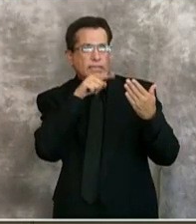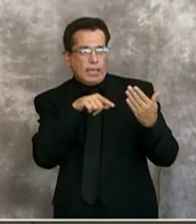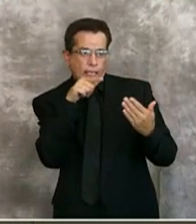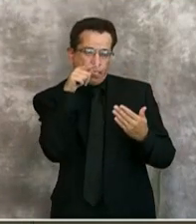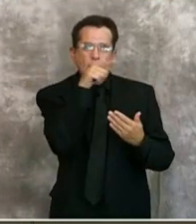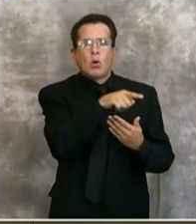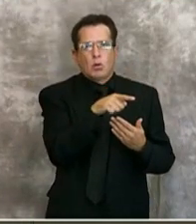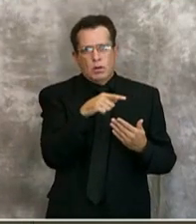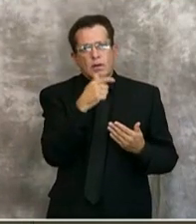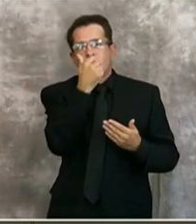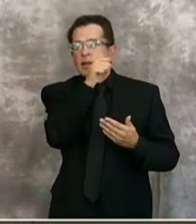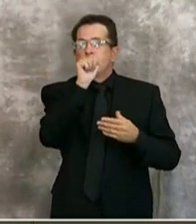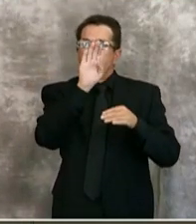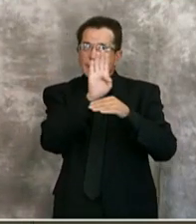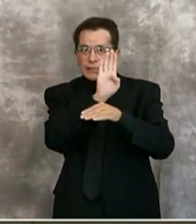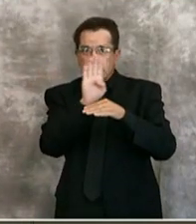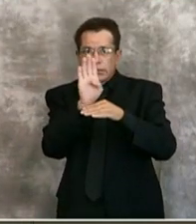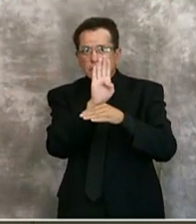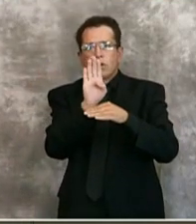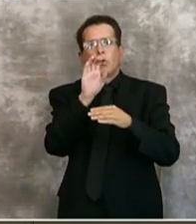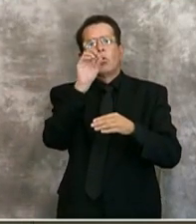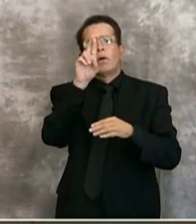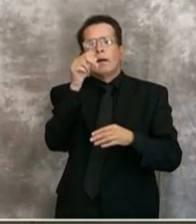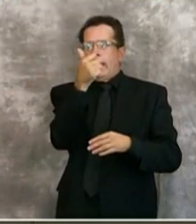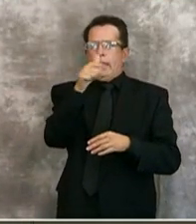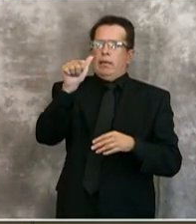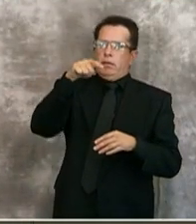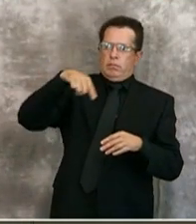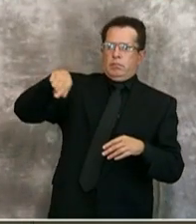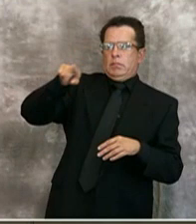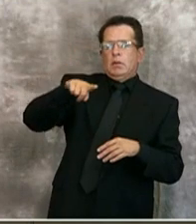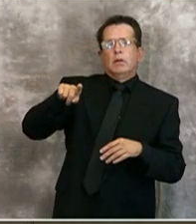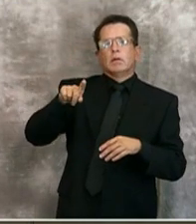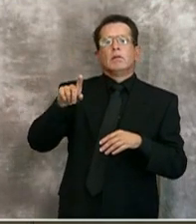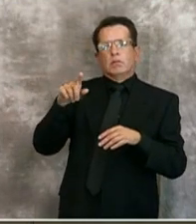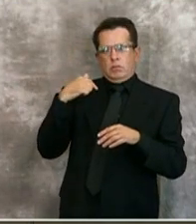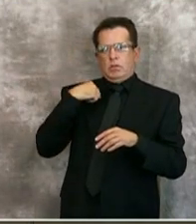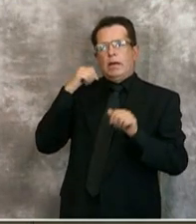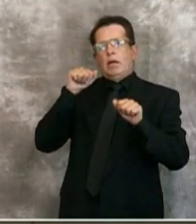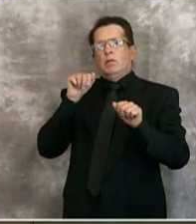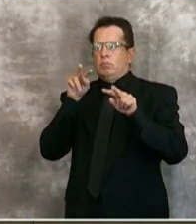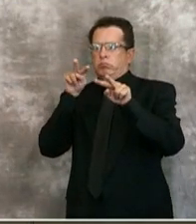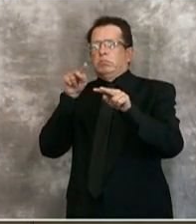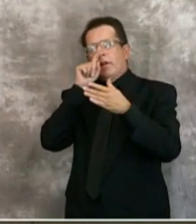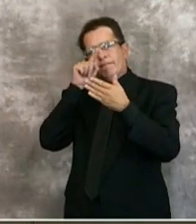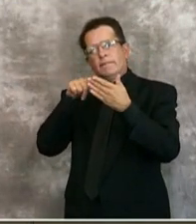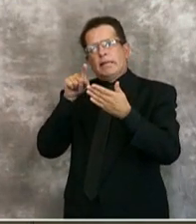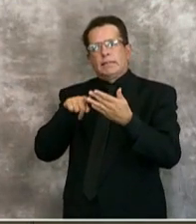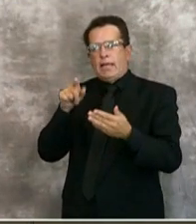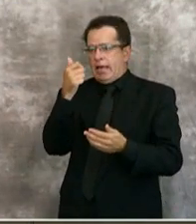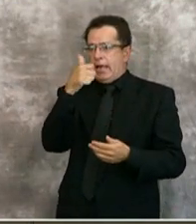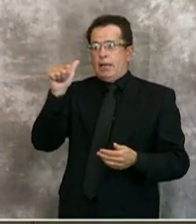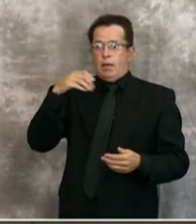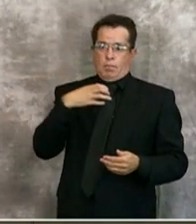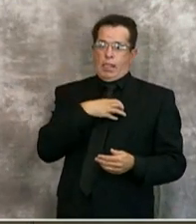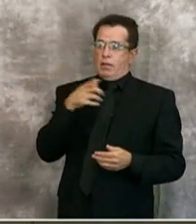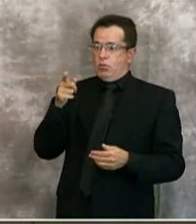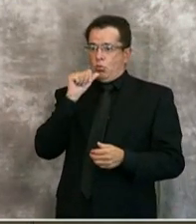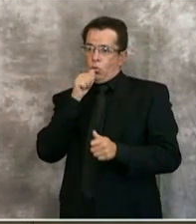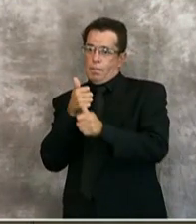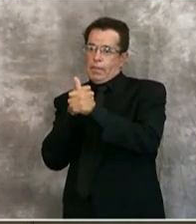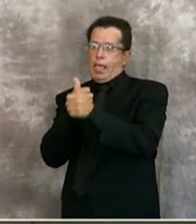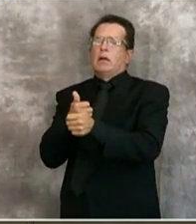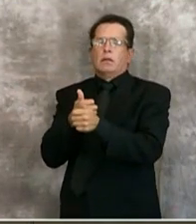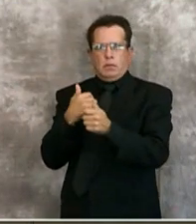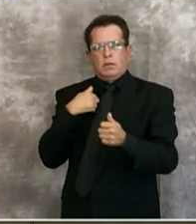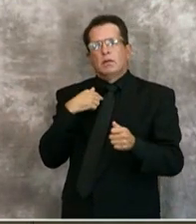whether it's a business or other location, so that we can investigate any complaints of noncompliance.